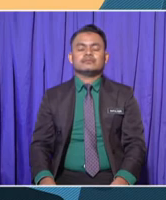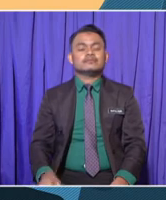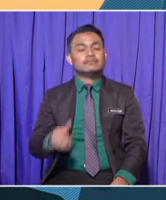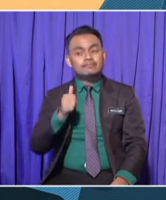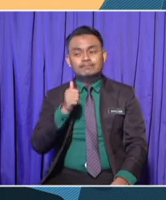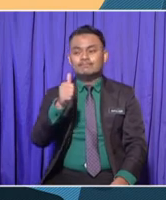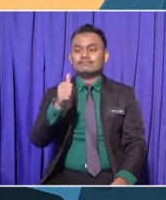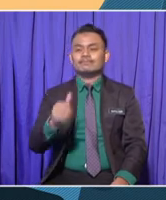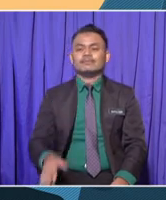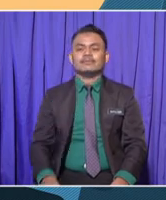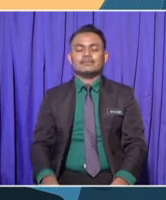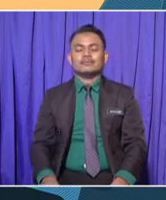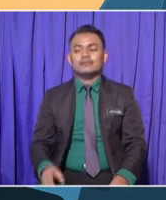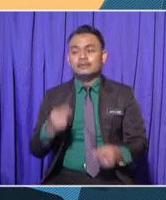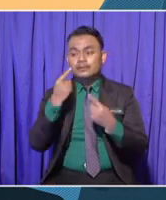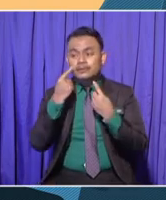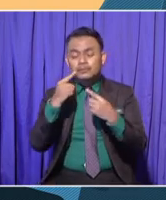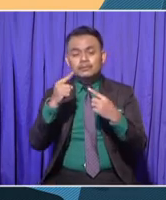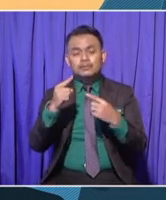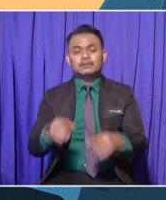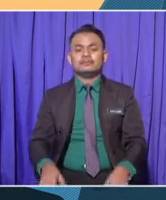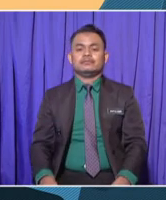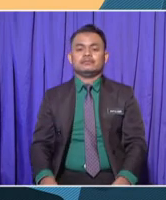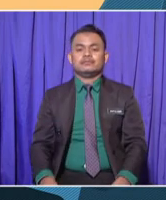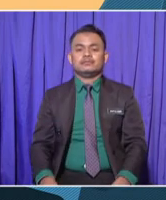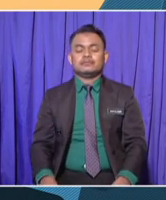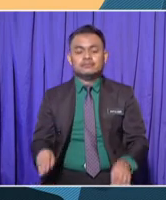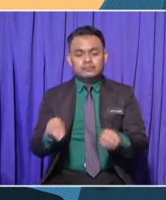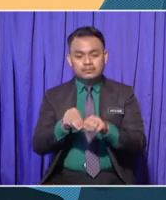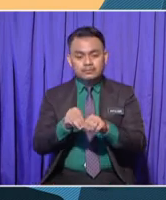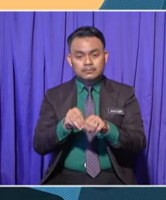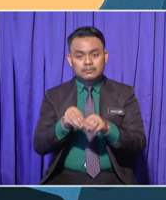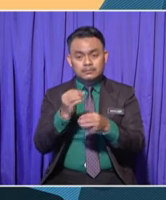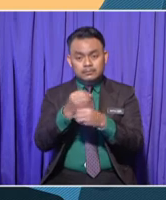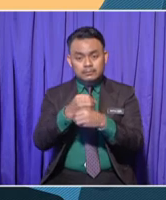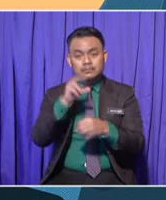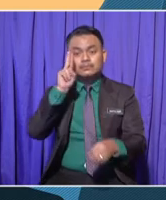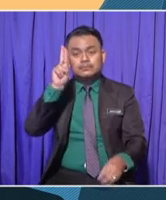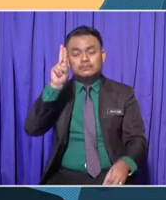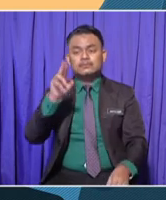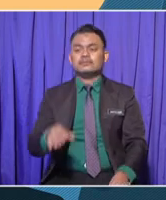Very good! The answer is U-shaped magnet.